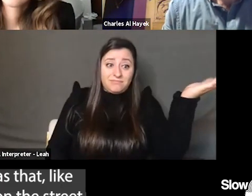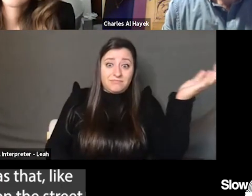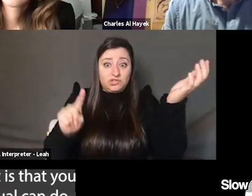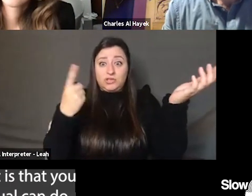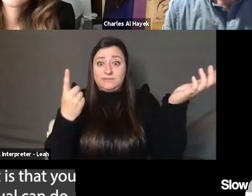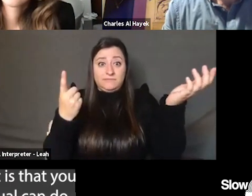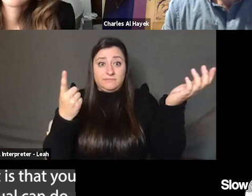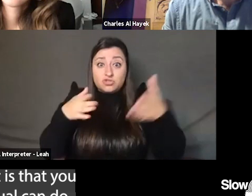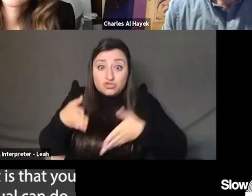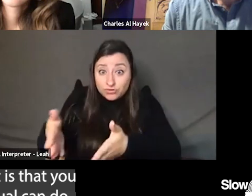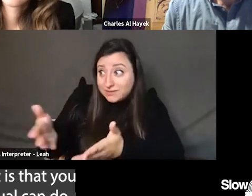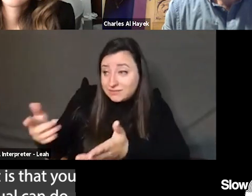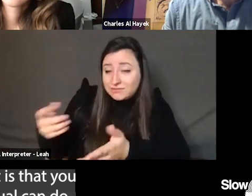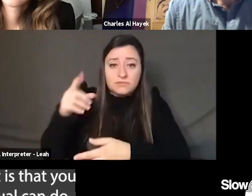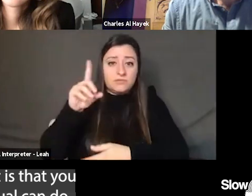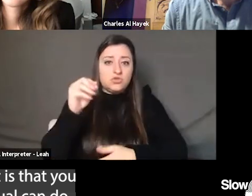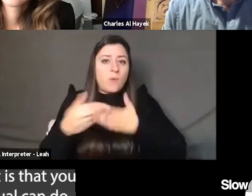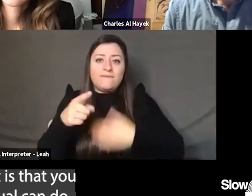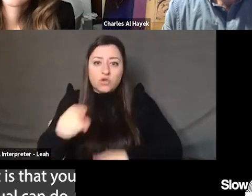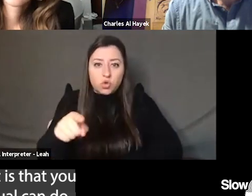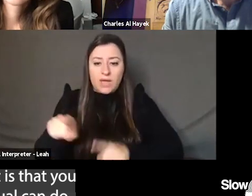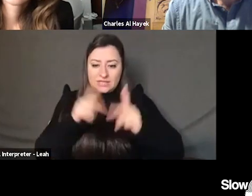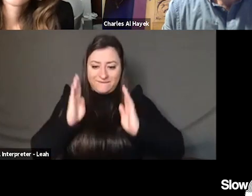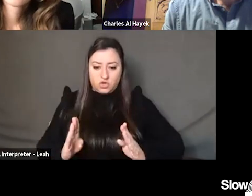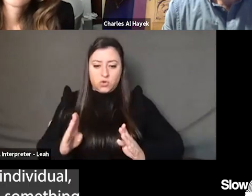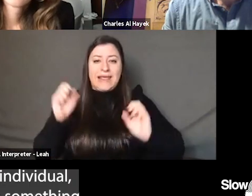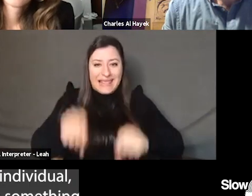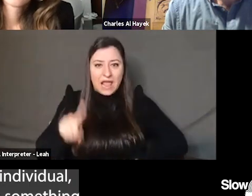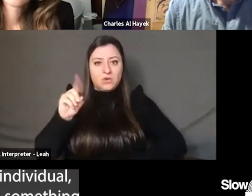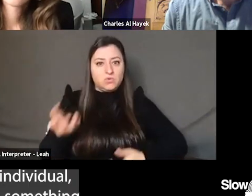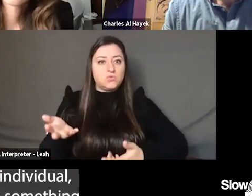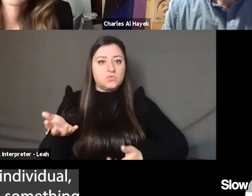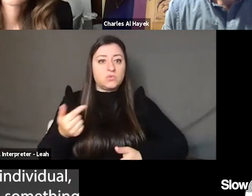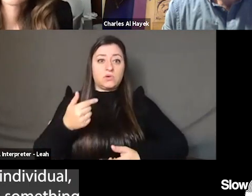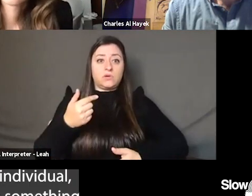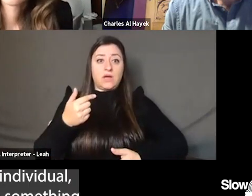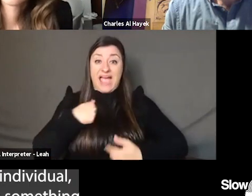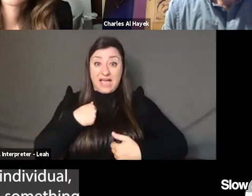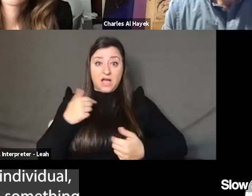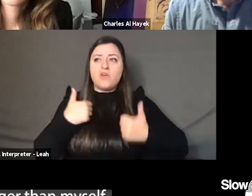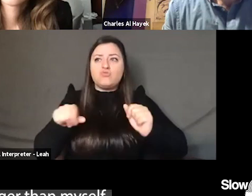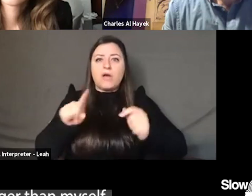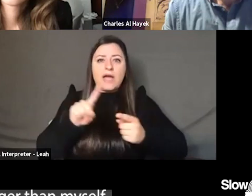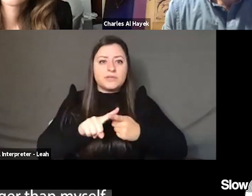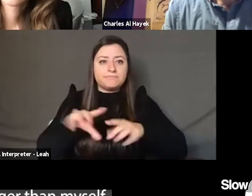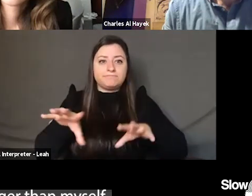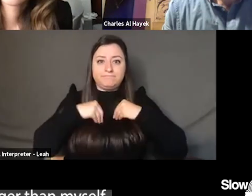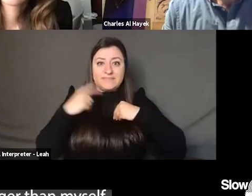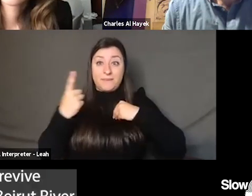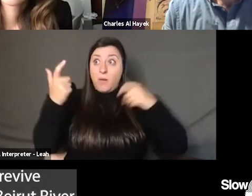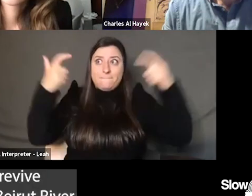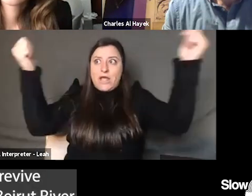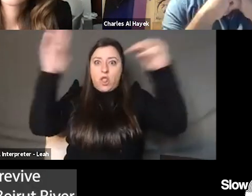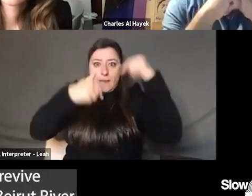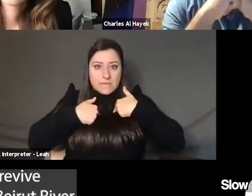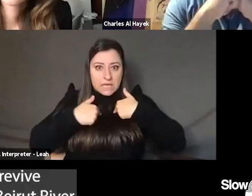down on the street, do whatever it is that you as an individual can do. I mean, as an individual, I tried to take on something that was much bigger than myself.